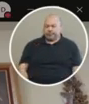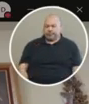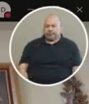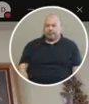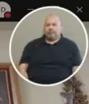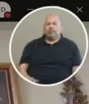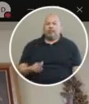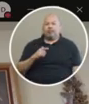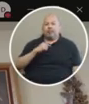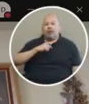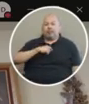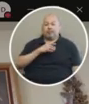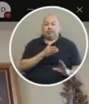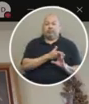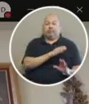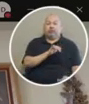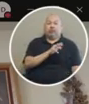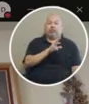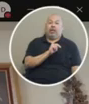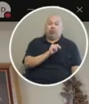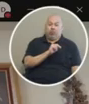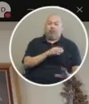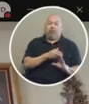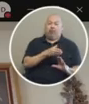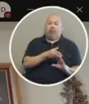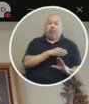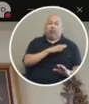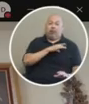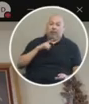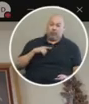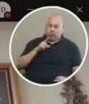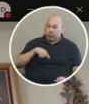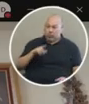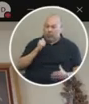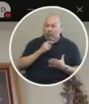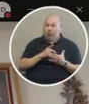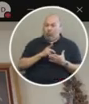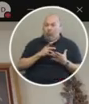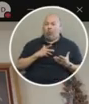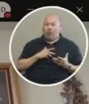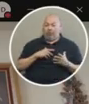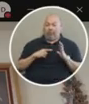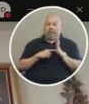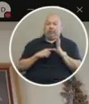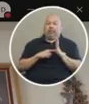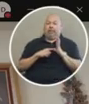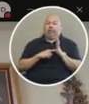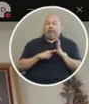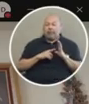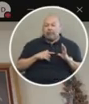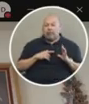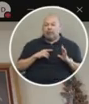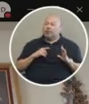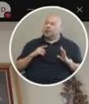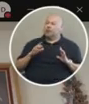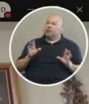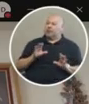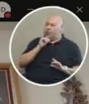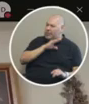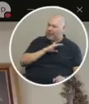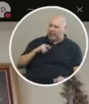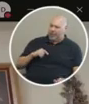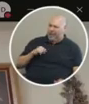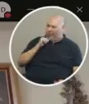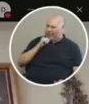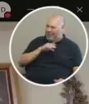And I presented that back in January to the council whenever you all authorized the issuance of the debt. Including I that wasn't in council in